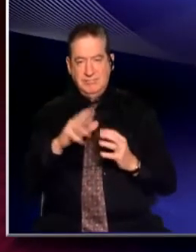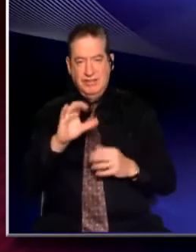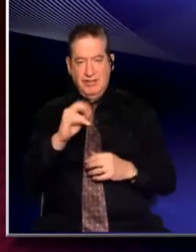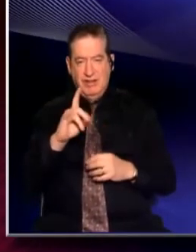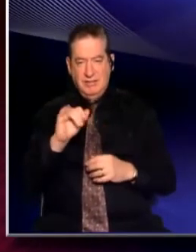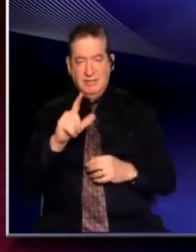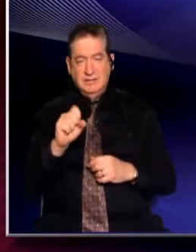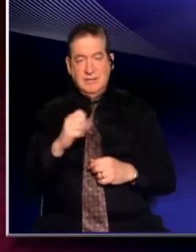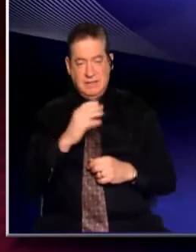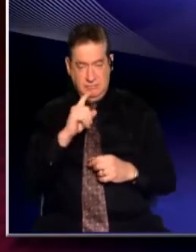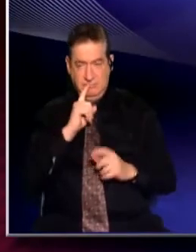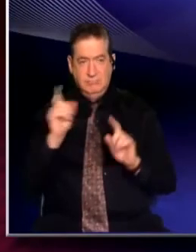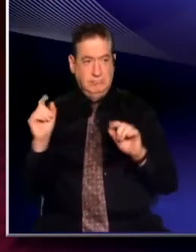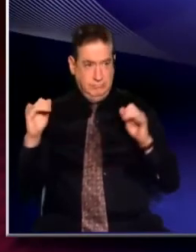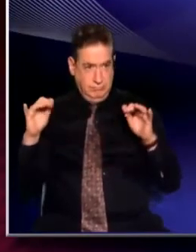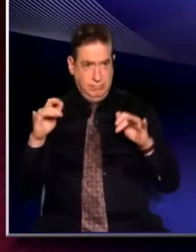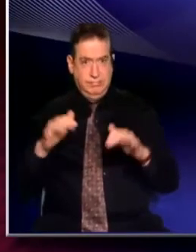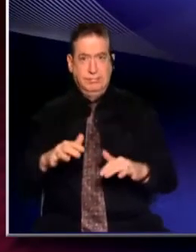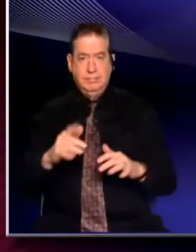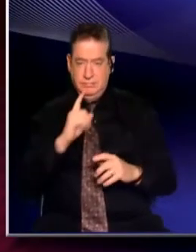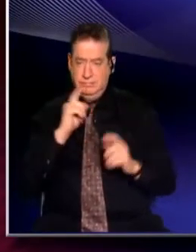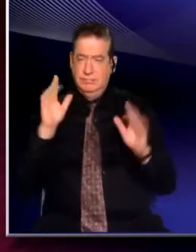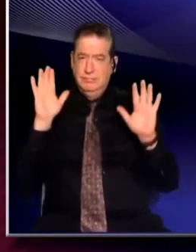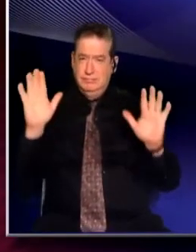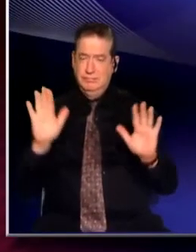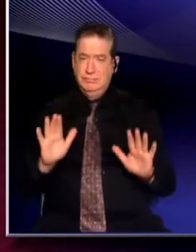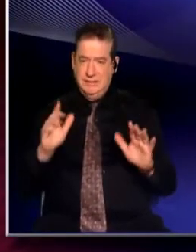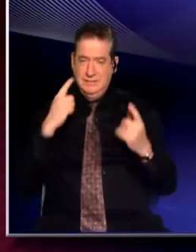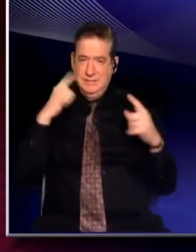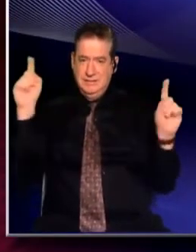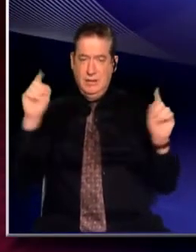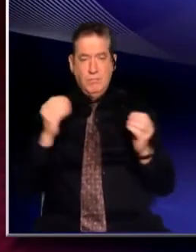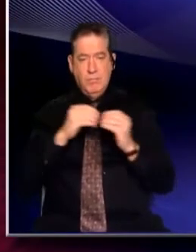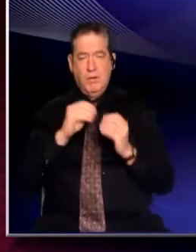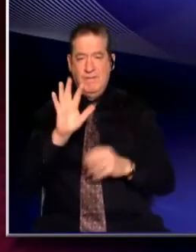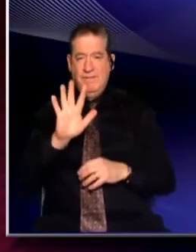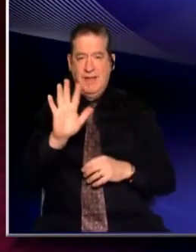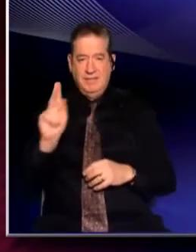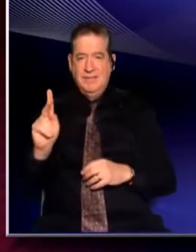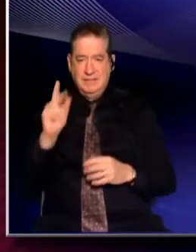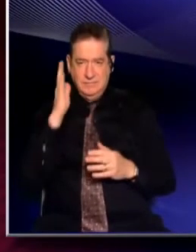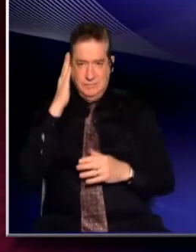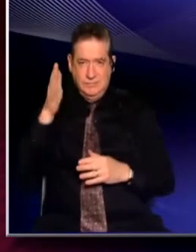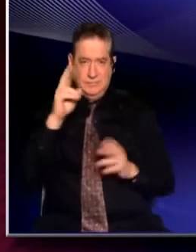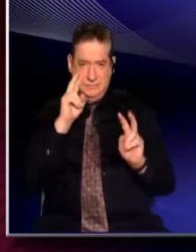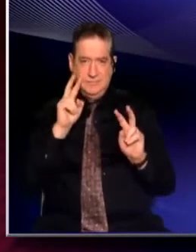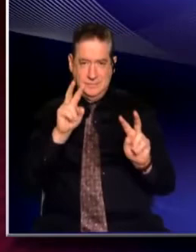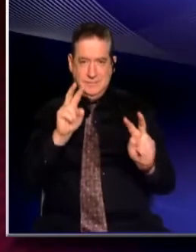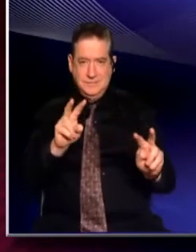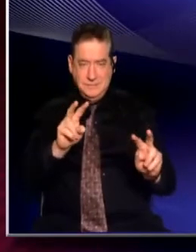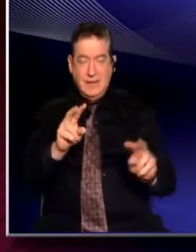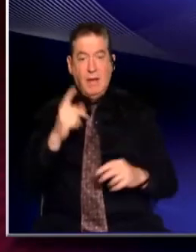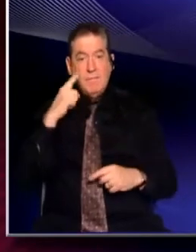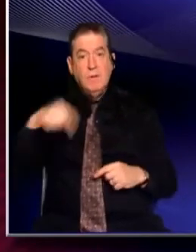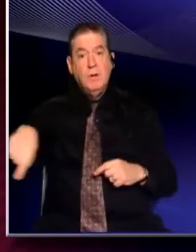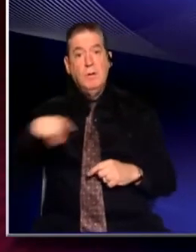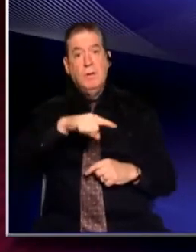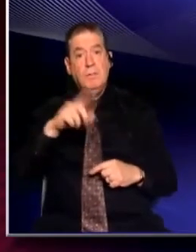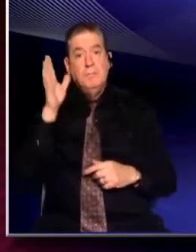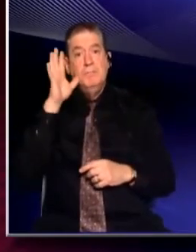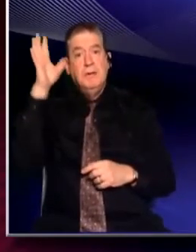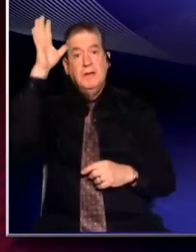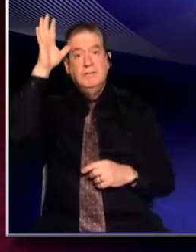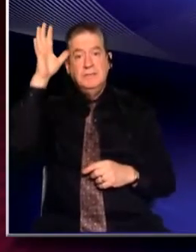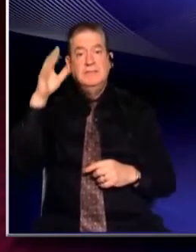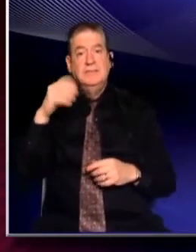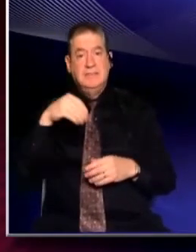and a great success. We look forward to more 5Ks in our future. Also for parents, there is